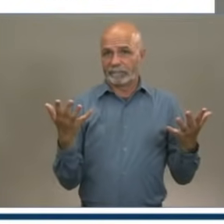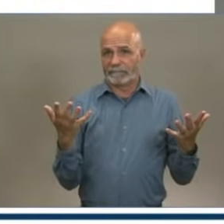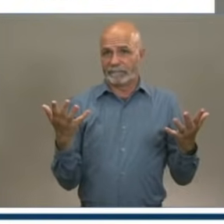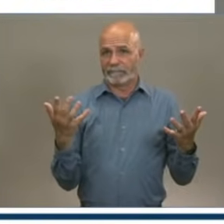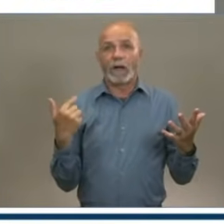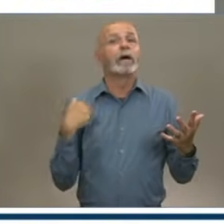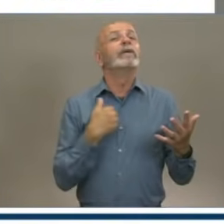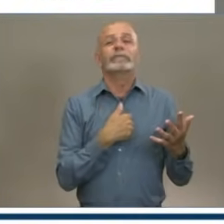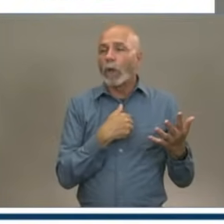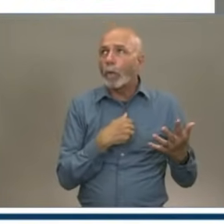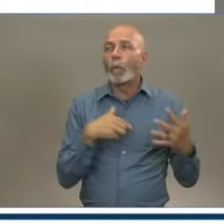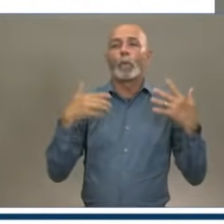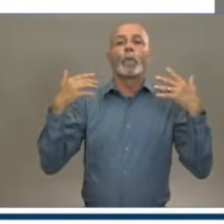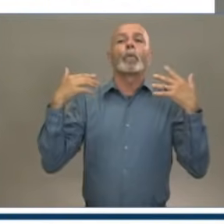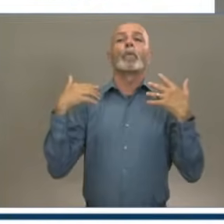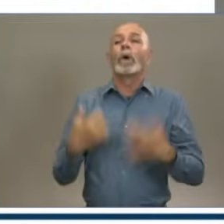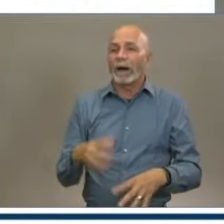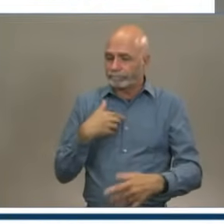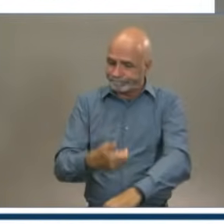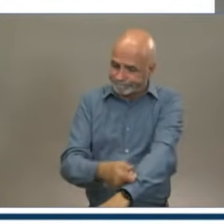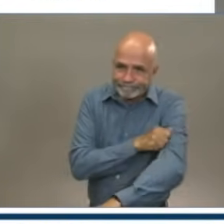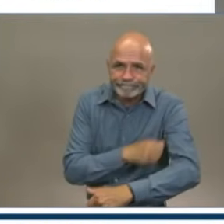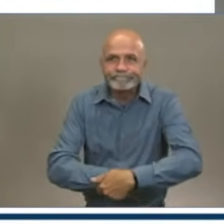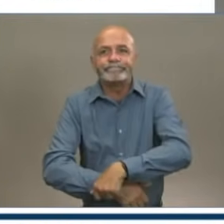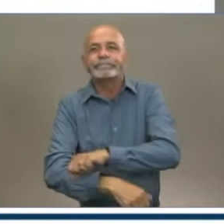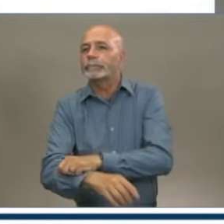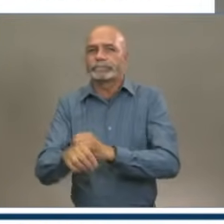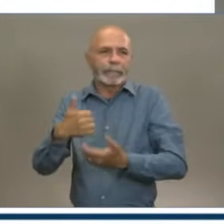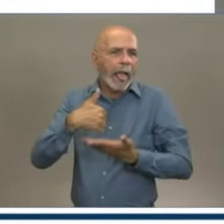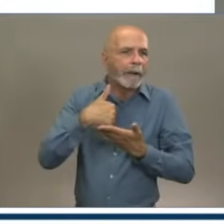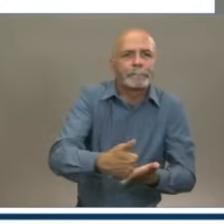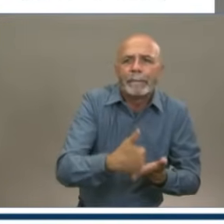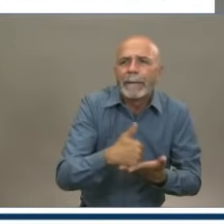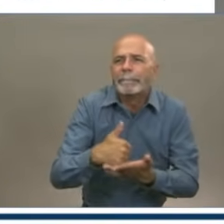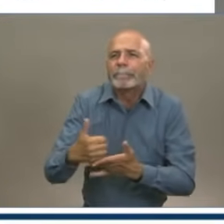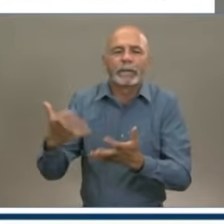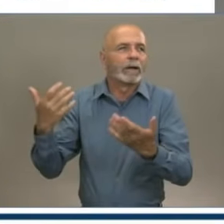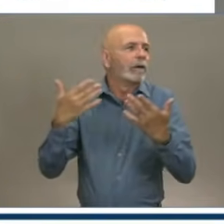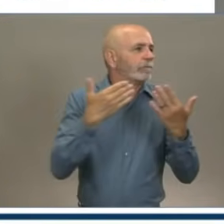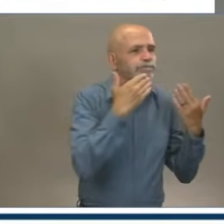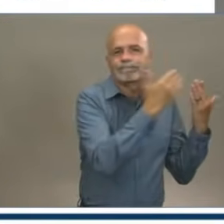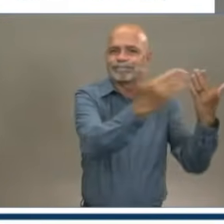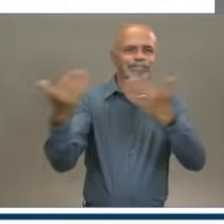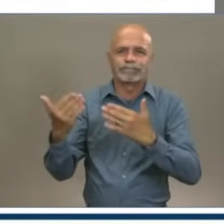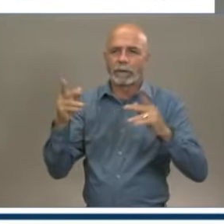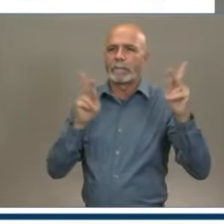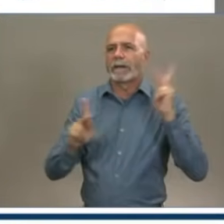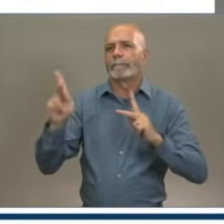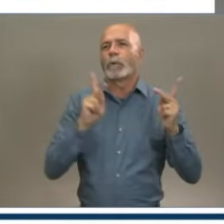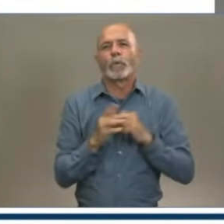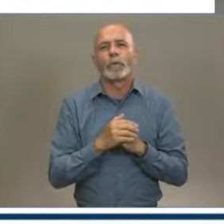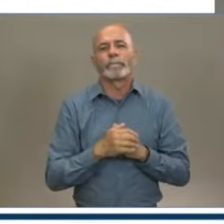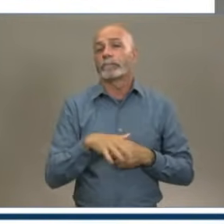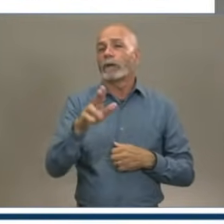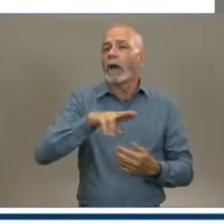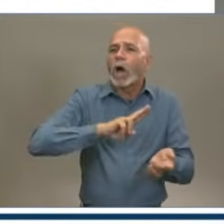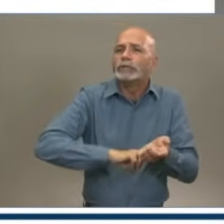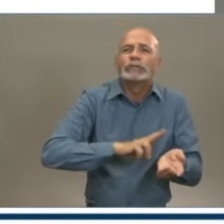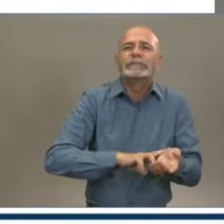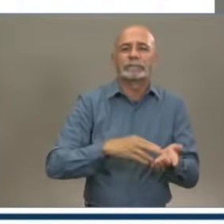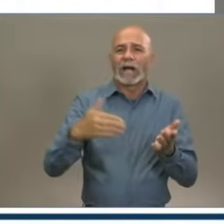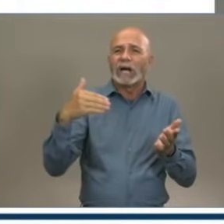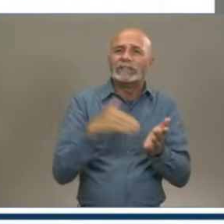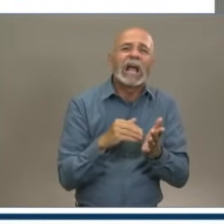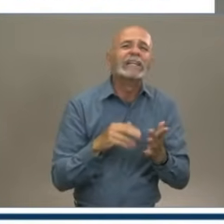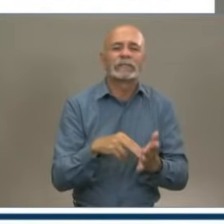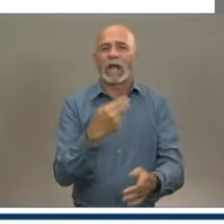Nova Scotians, and we owe you a huge debt of gratitude. And to the many frontline workers, those in our hospitals and long-term